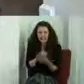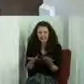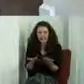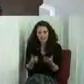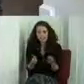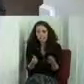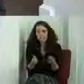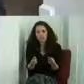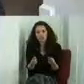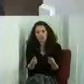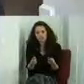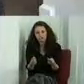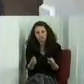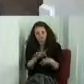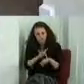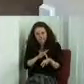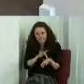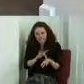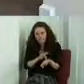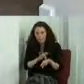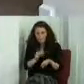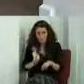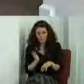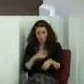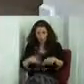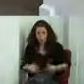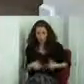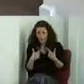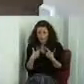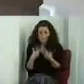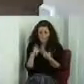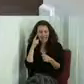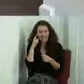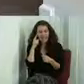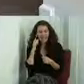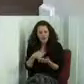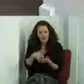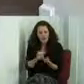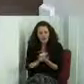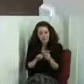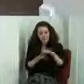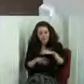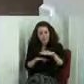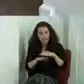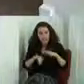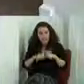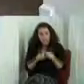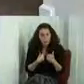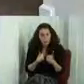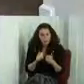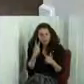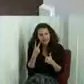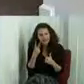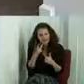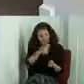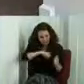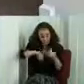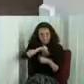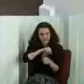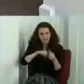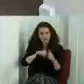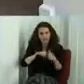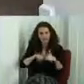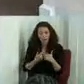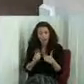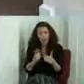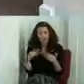I think that God's abundance is based on the way in which we view ourselves, The way in which we see ourselves, the way in which we come